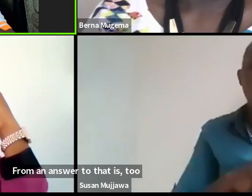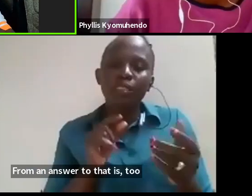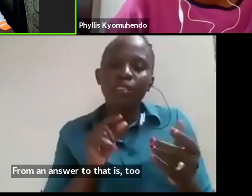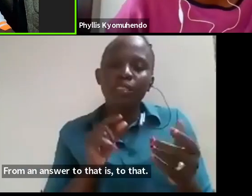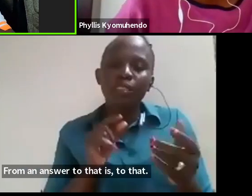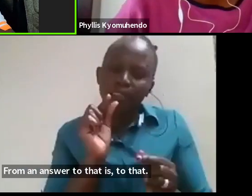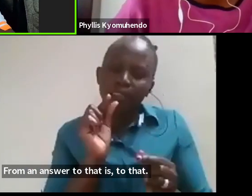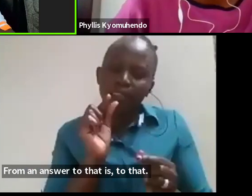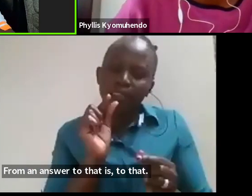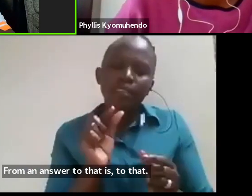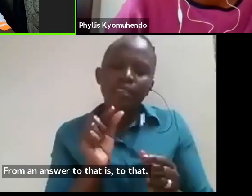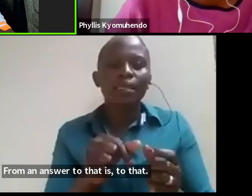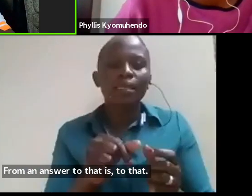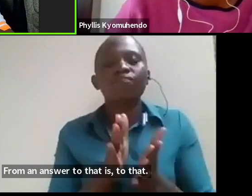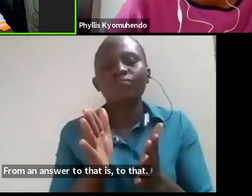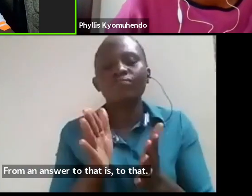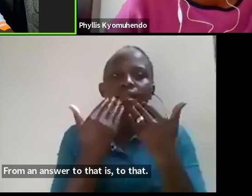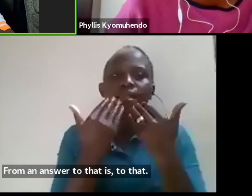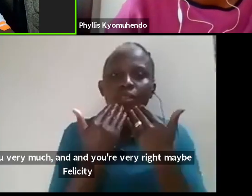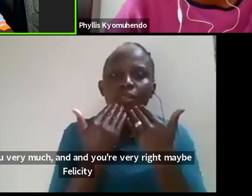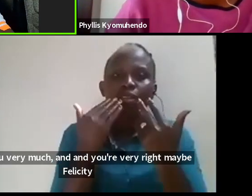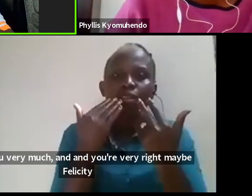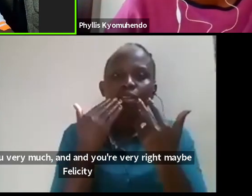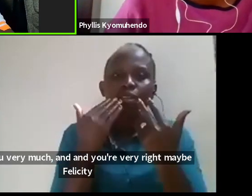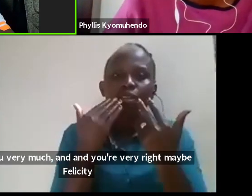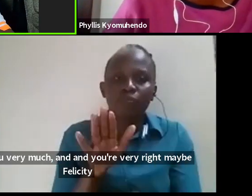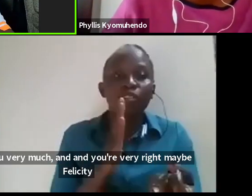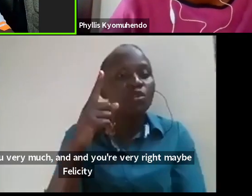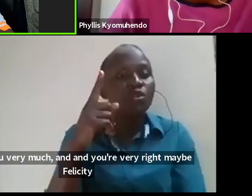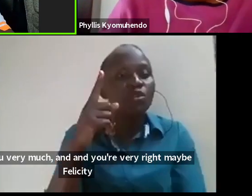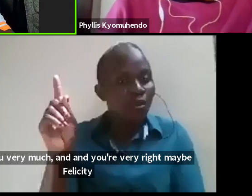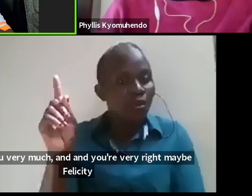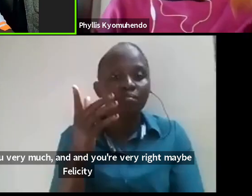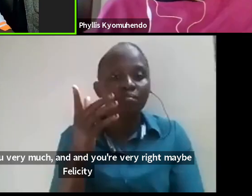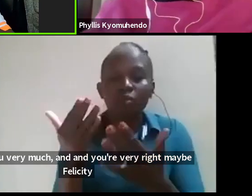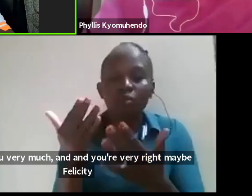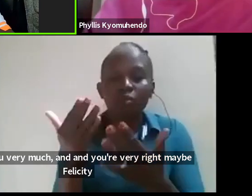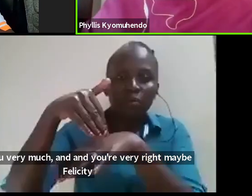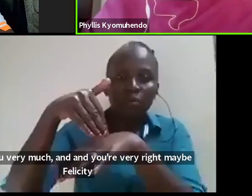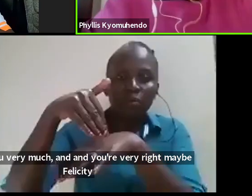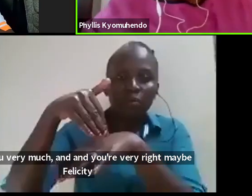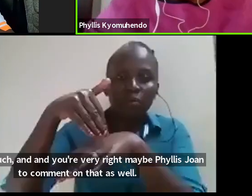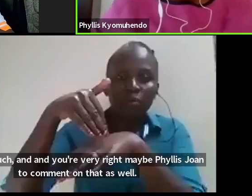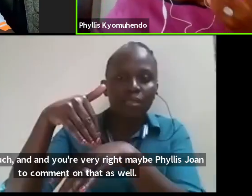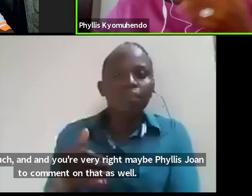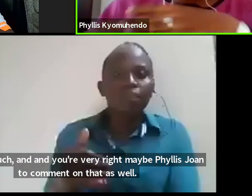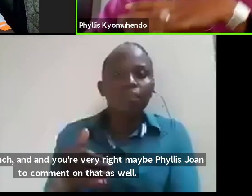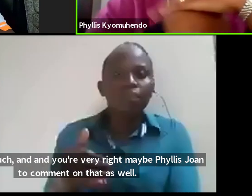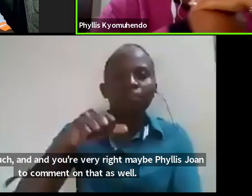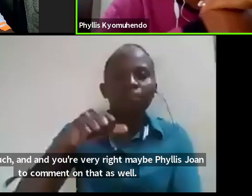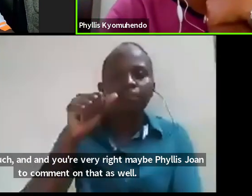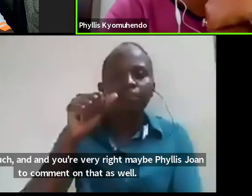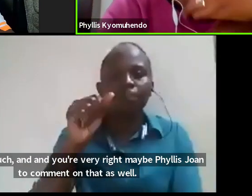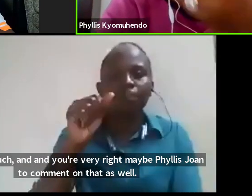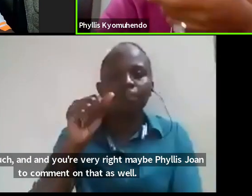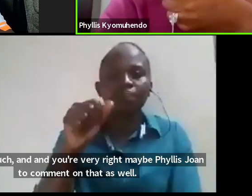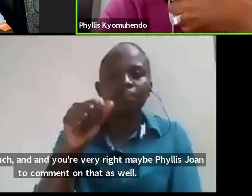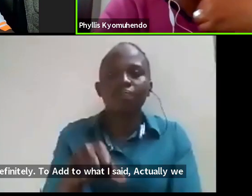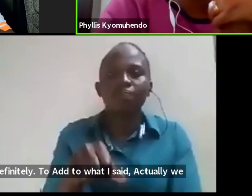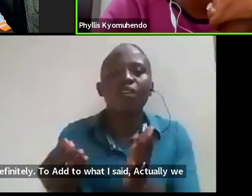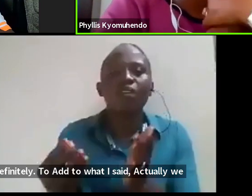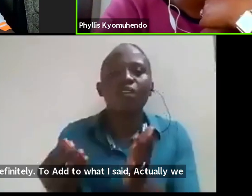Thank you very much. And you're very right. Maybe Phyllis, do you want to comment on that as well? Yeah, definitely. To add to what Bana said, actually we